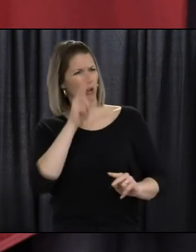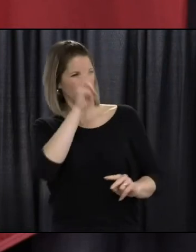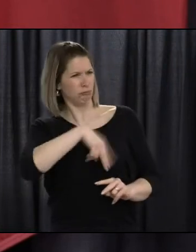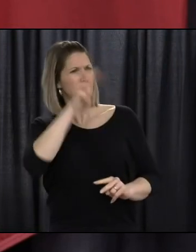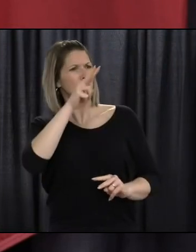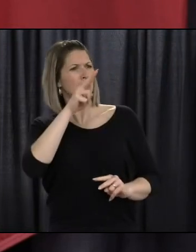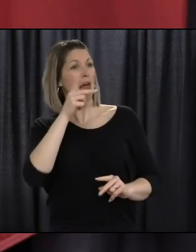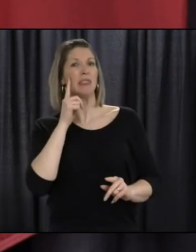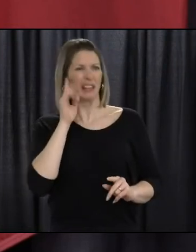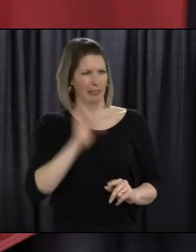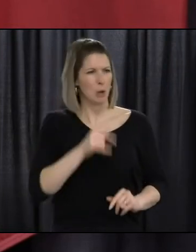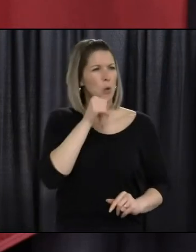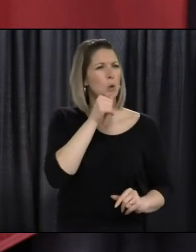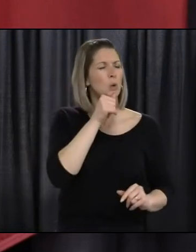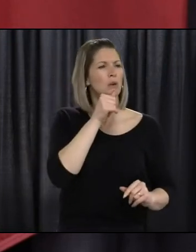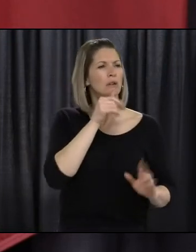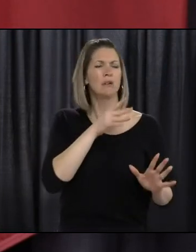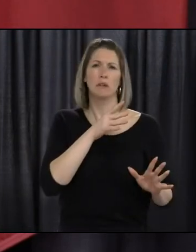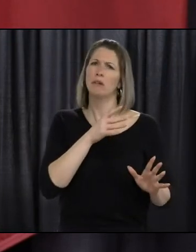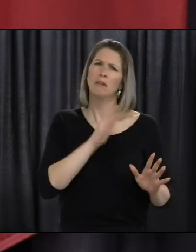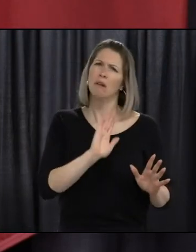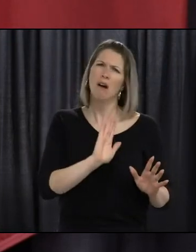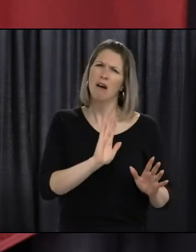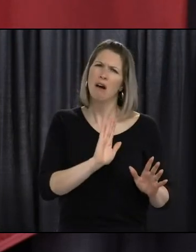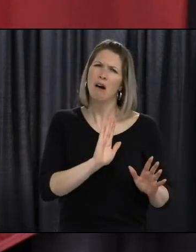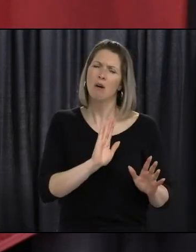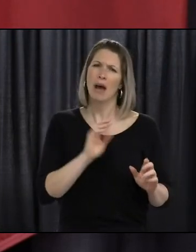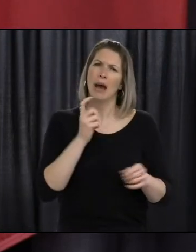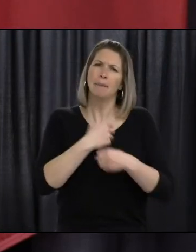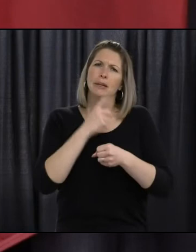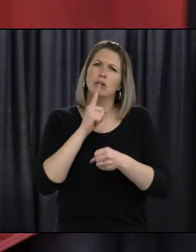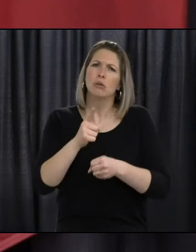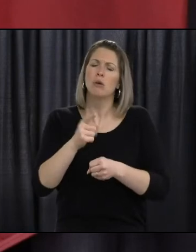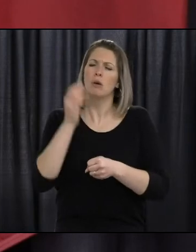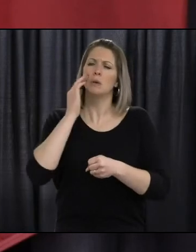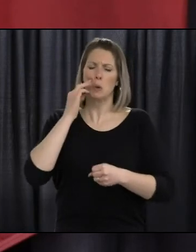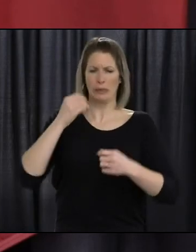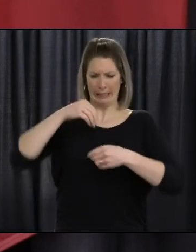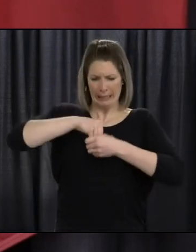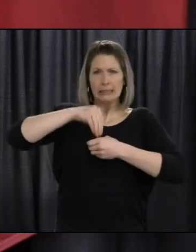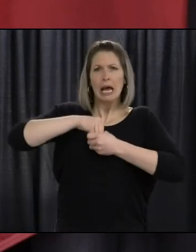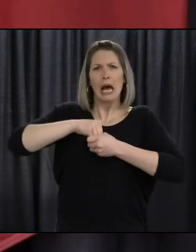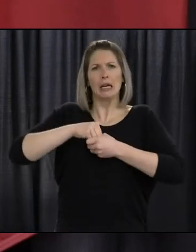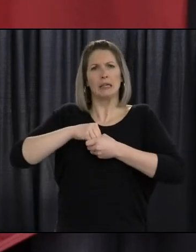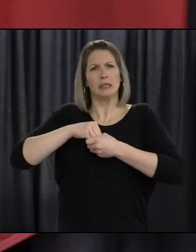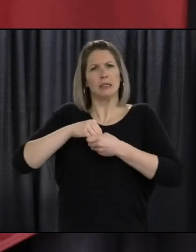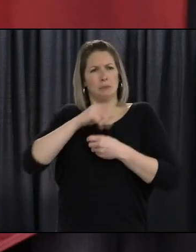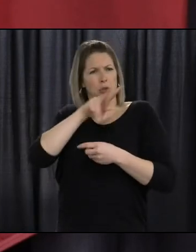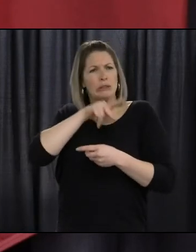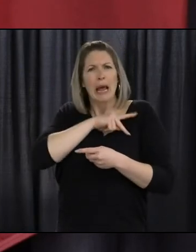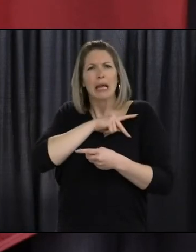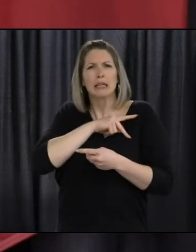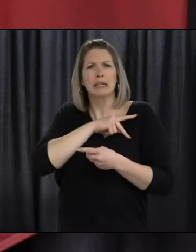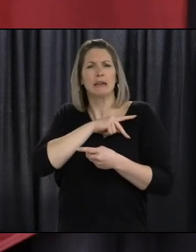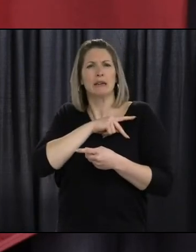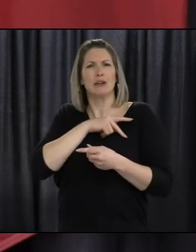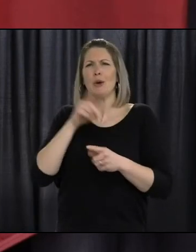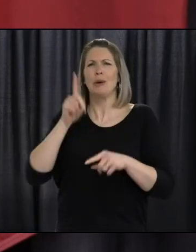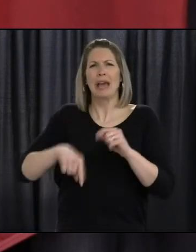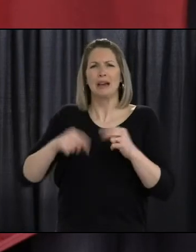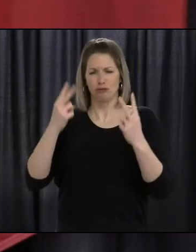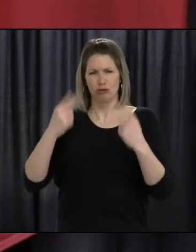Together, we have to accept the imperfections of others, and we have to be kind. And not just now during this pandemic, but